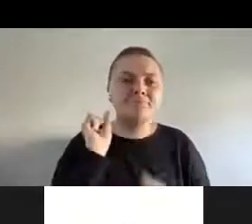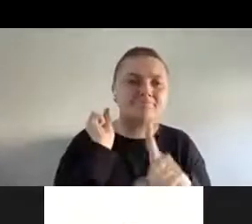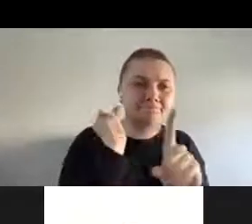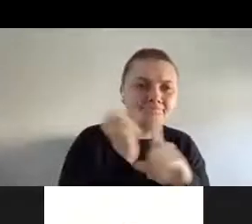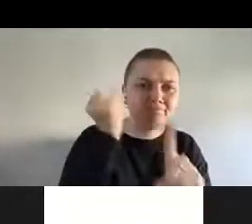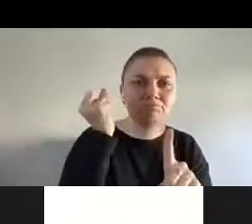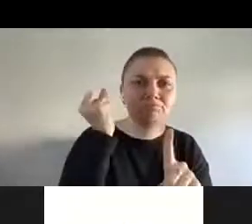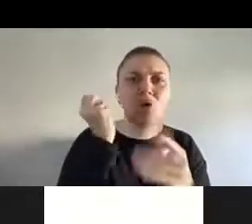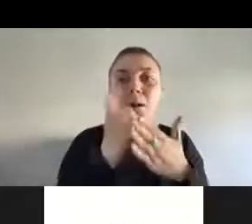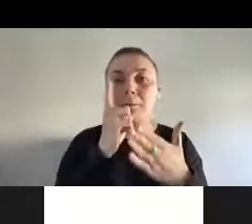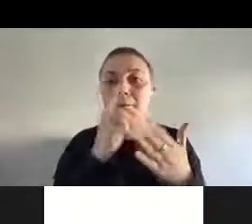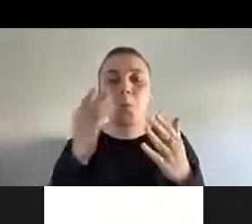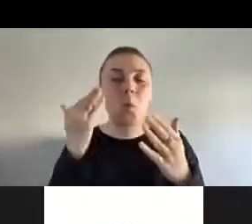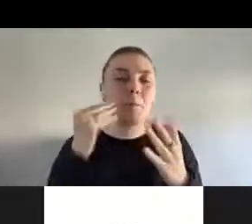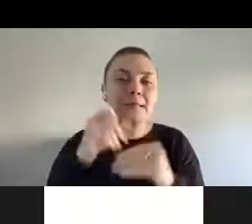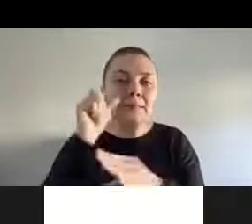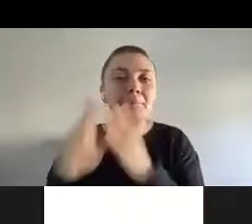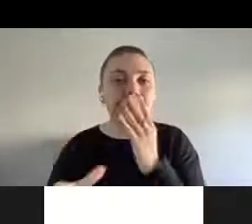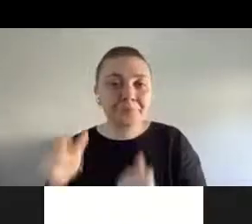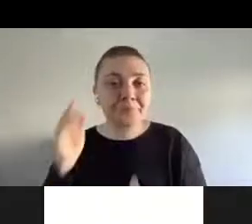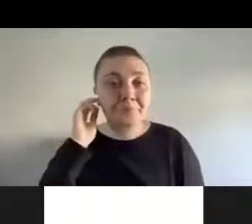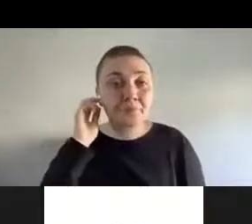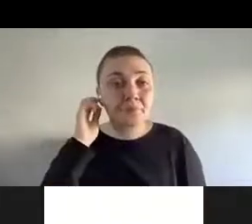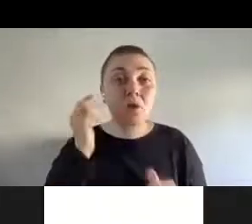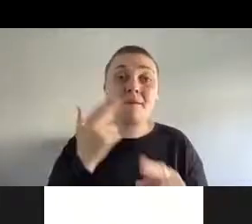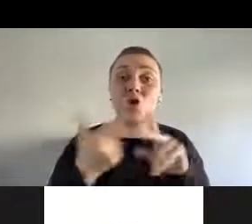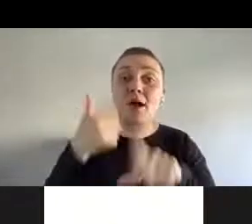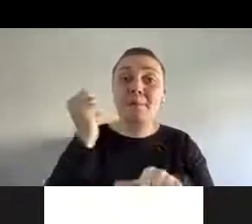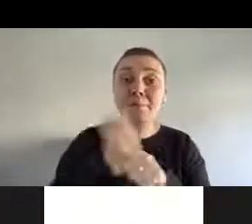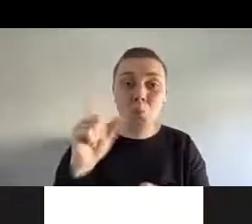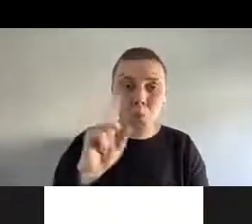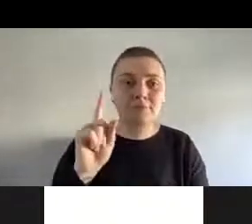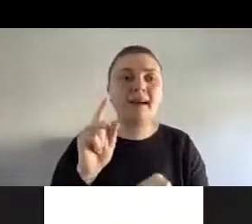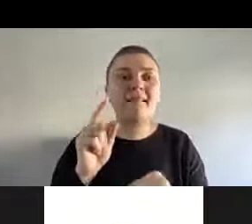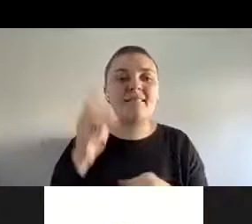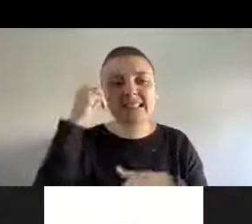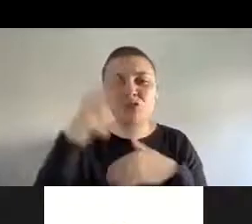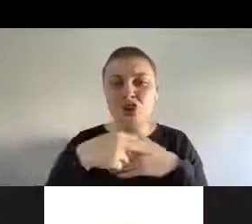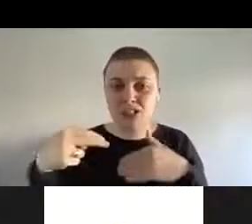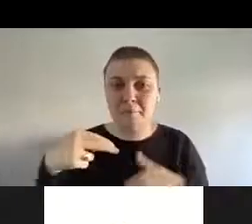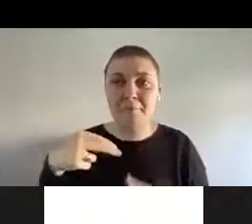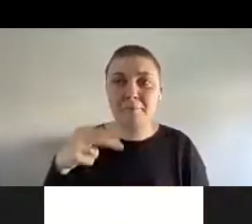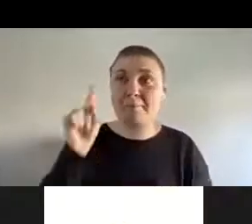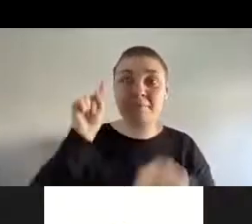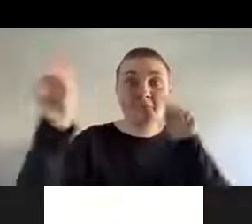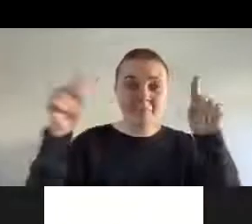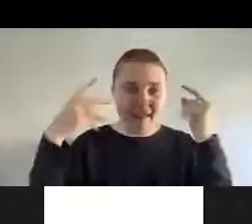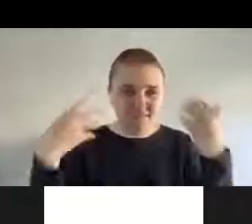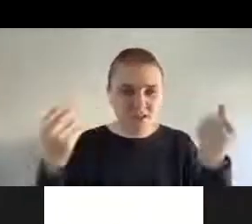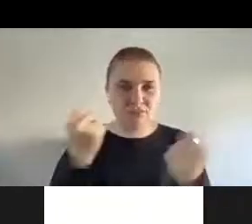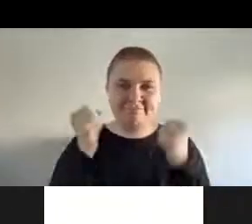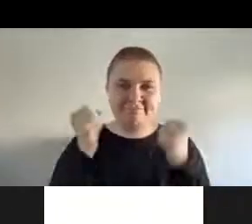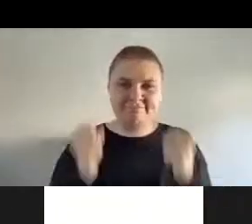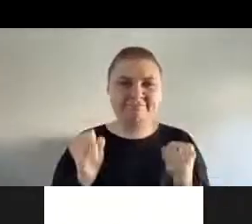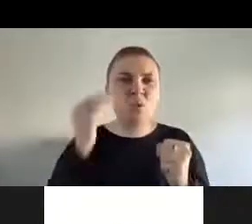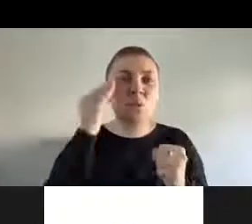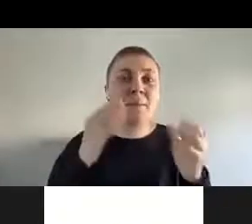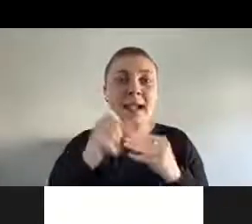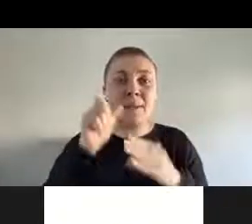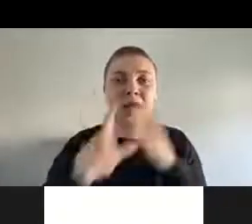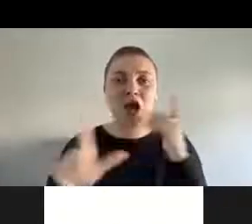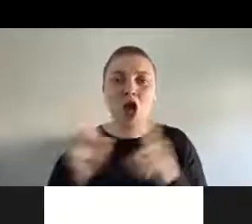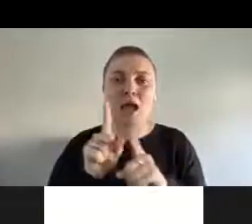women with disabilities. So, for example, there are stereotypes out there that really frame women with disabilities as being